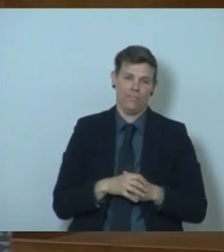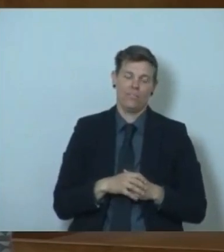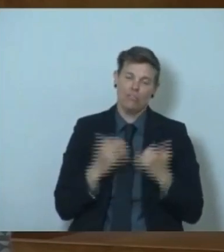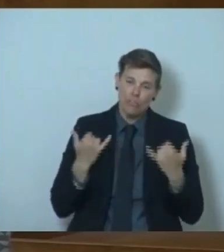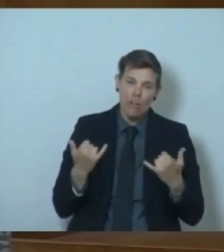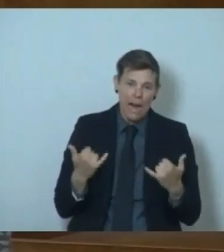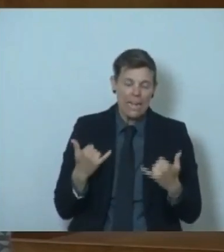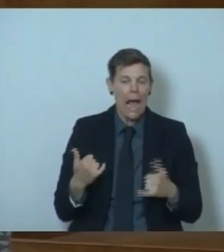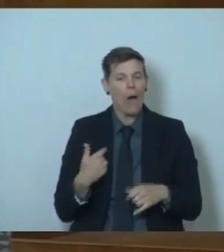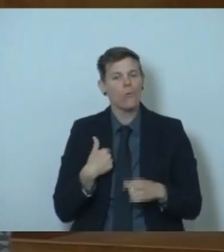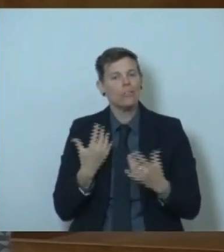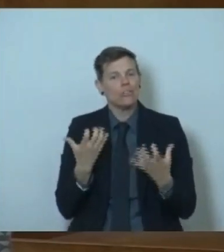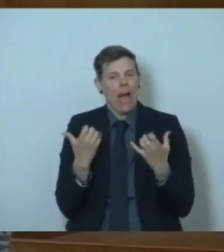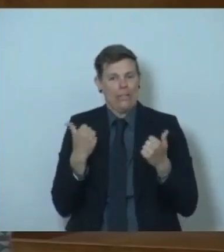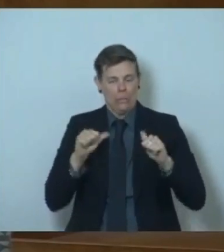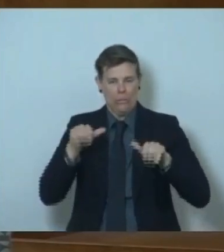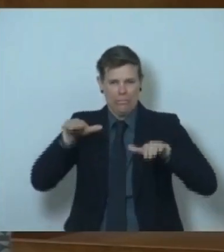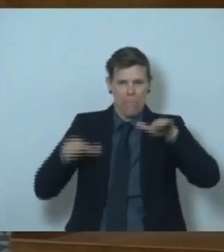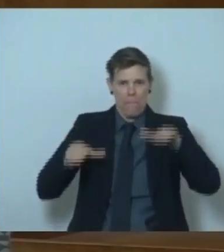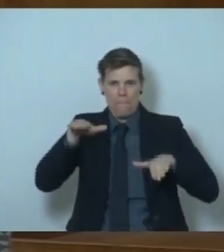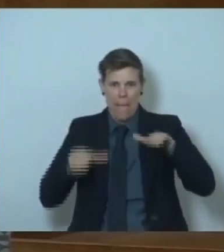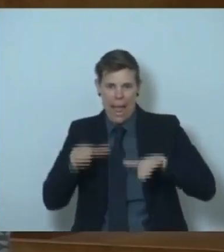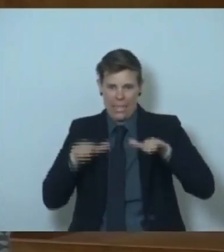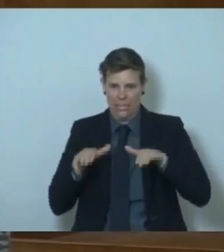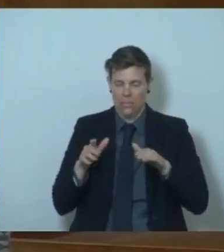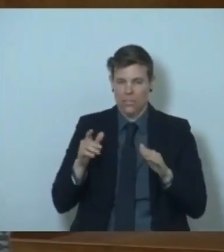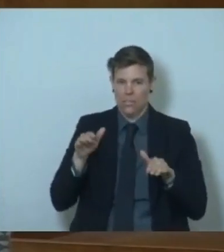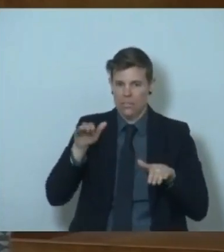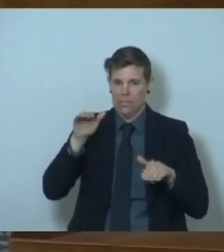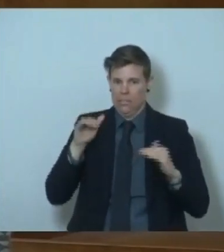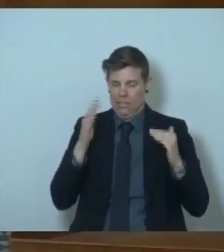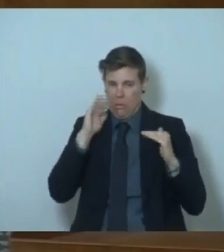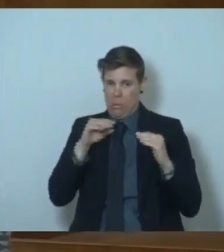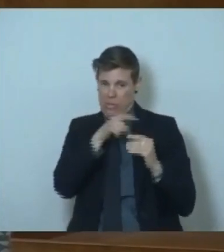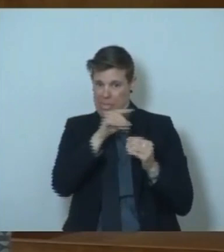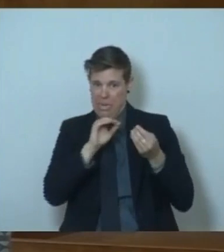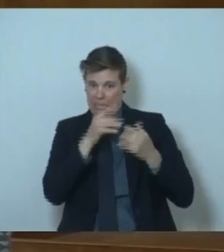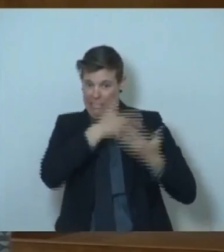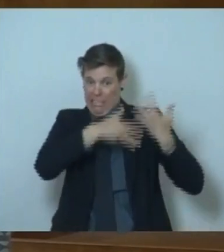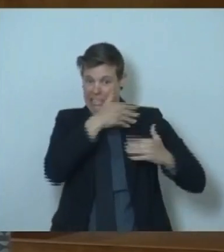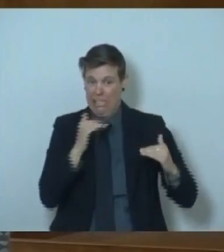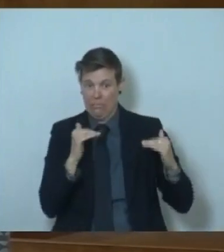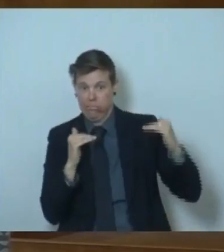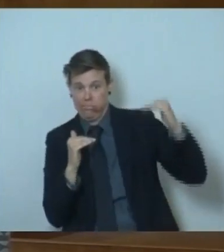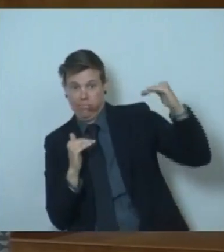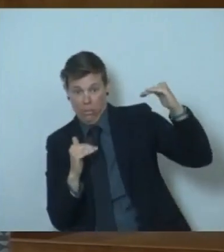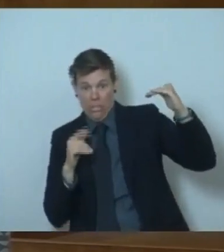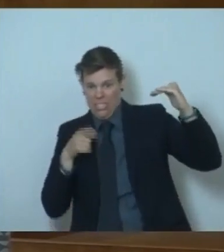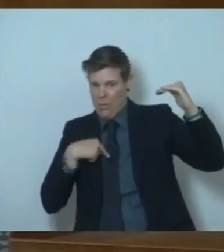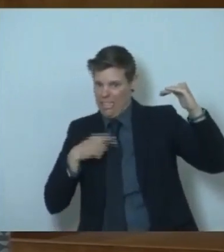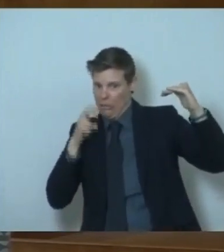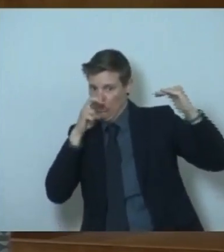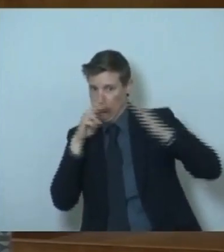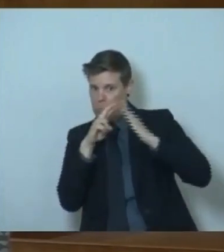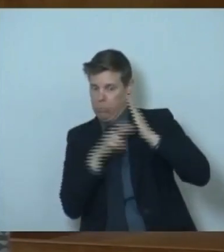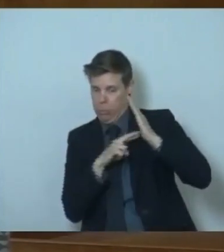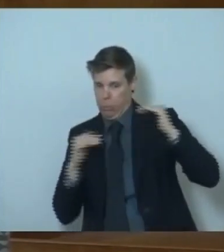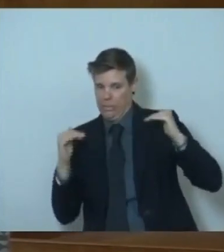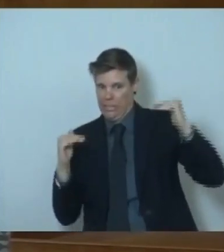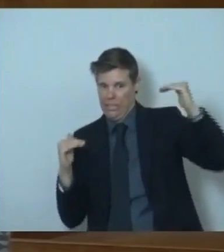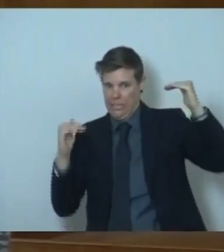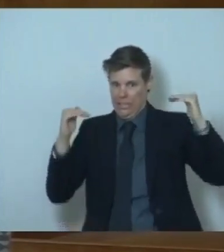human-to-human interaction as we reopen. And that's what our data will also enable us to know as we move along. There was